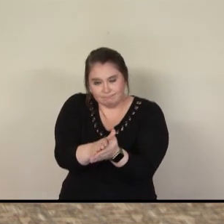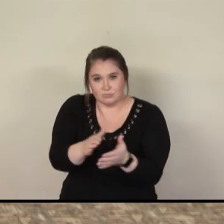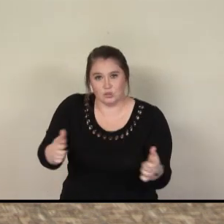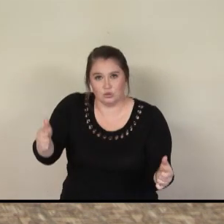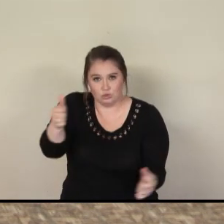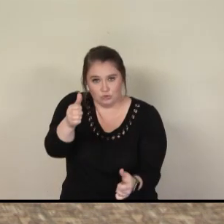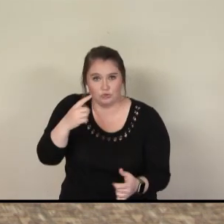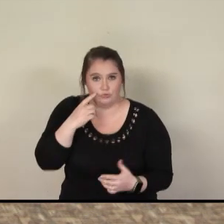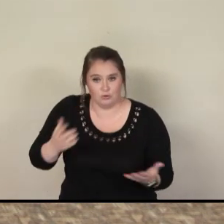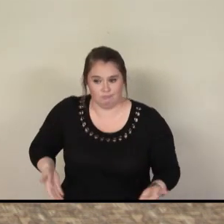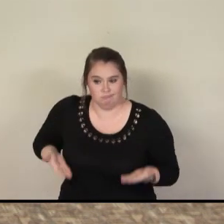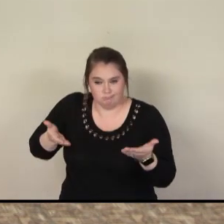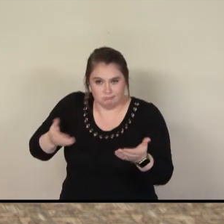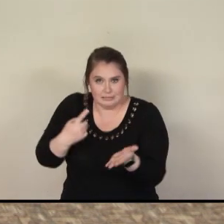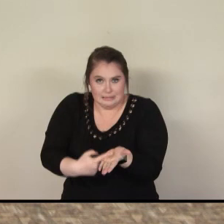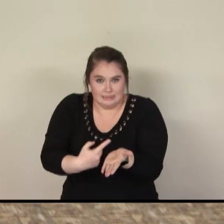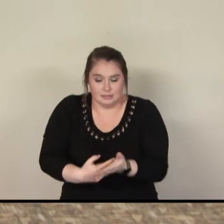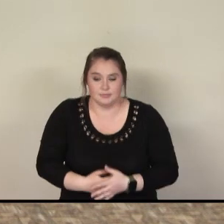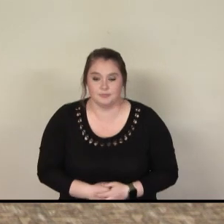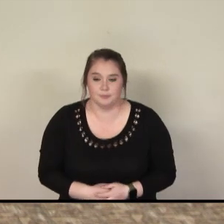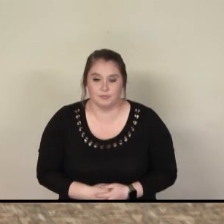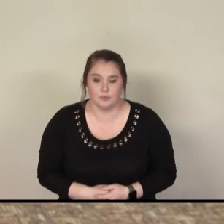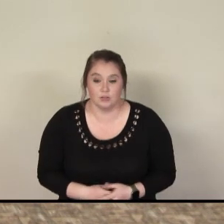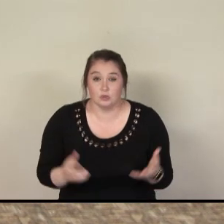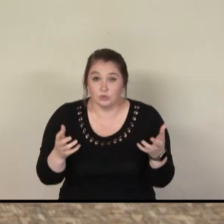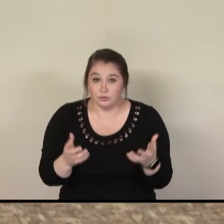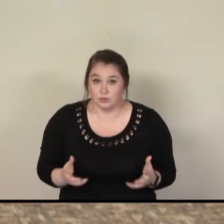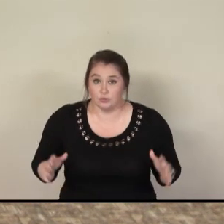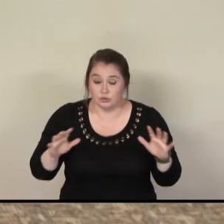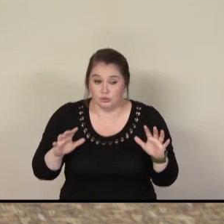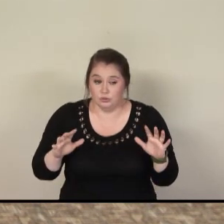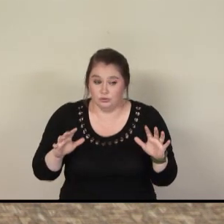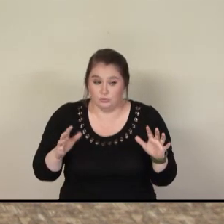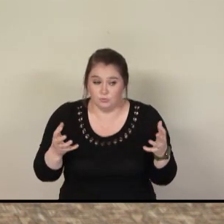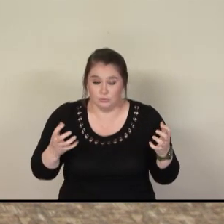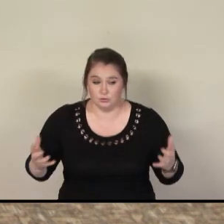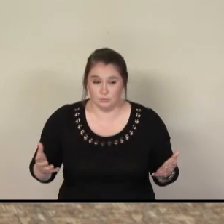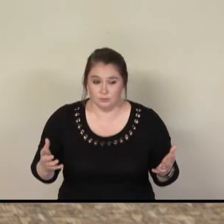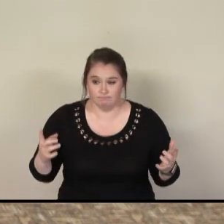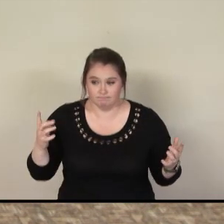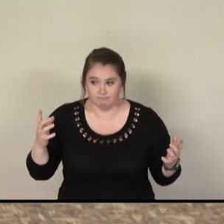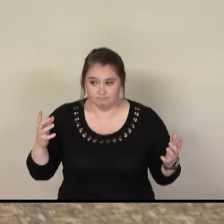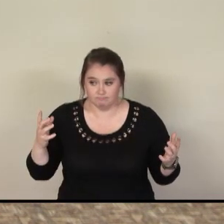bringing this forward. With that, I will entertain a motion to